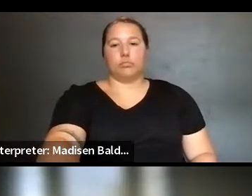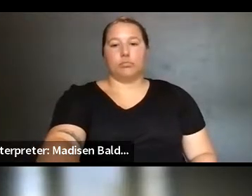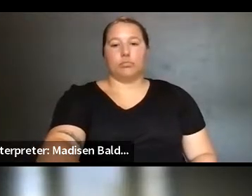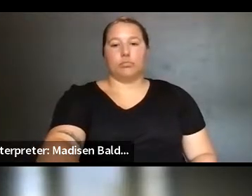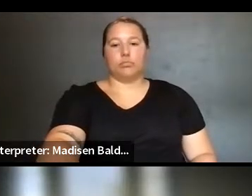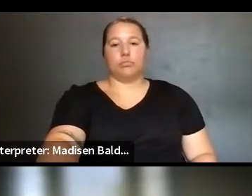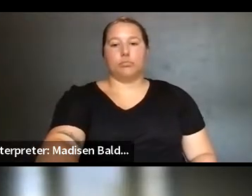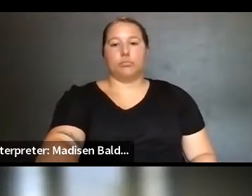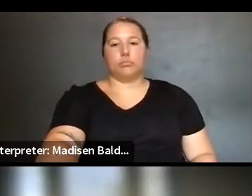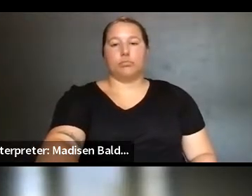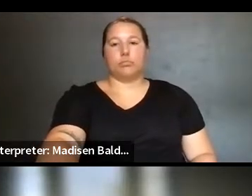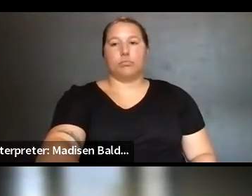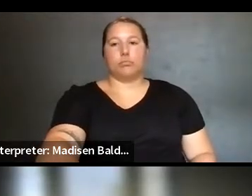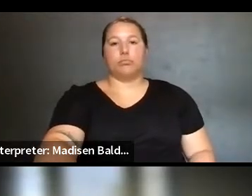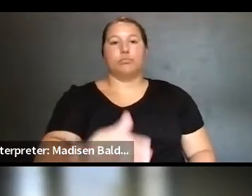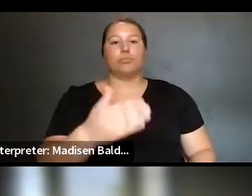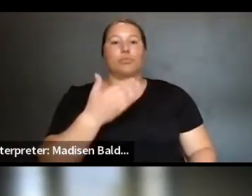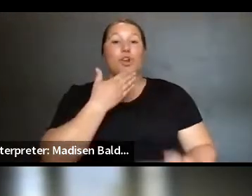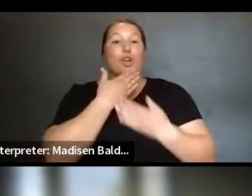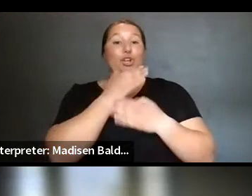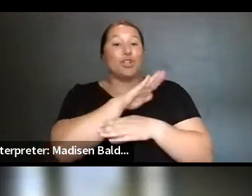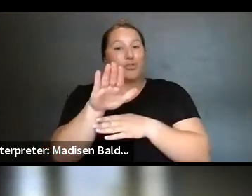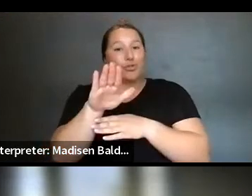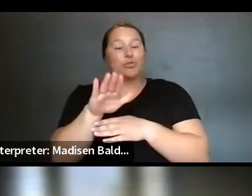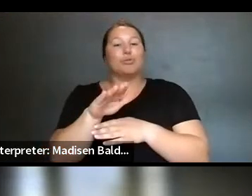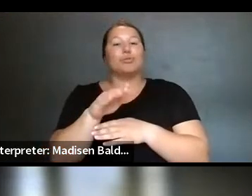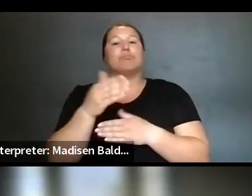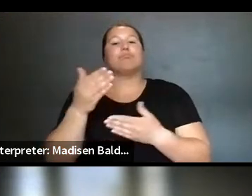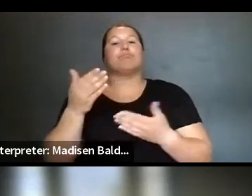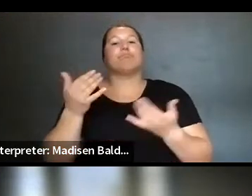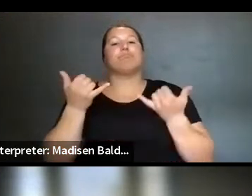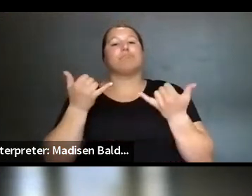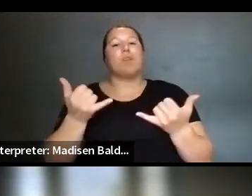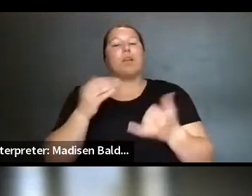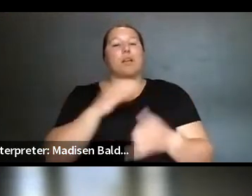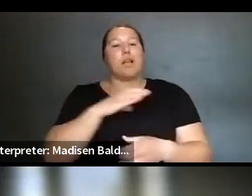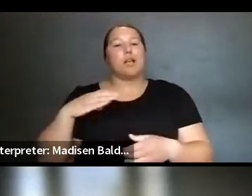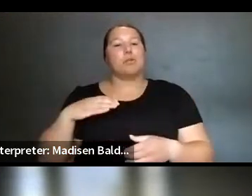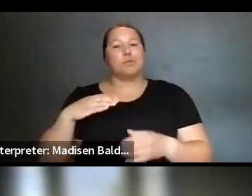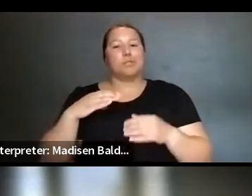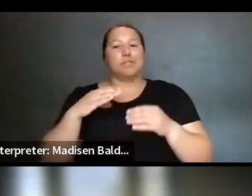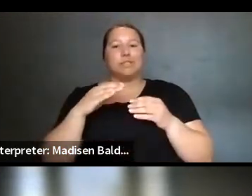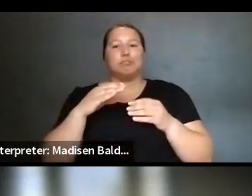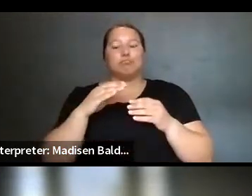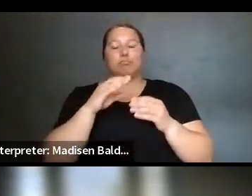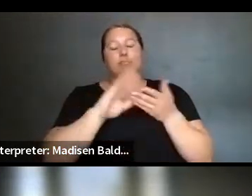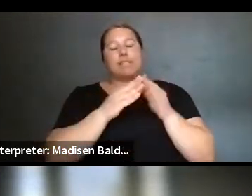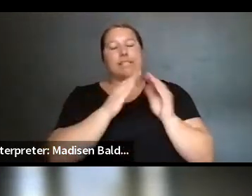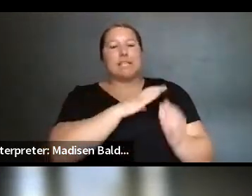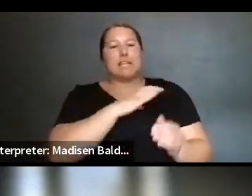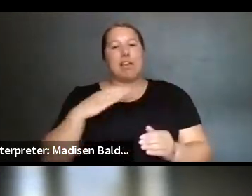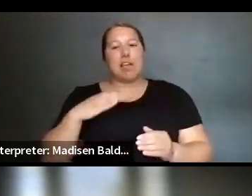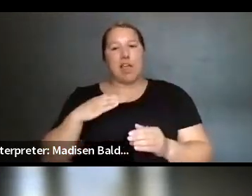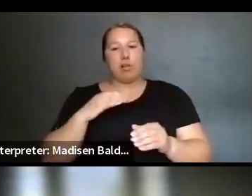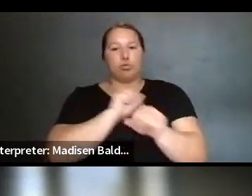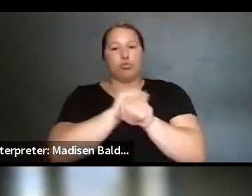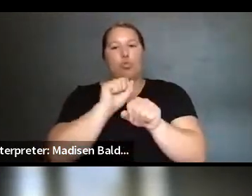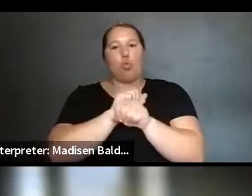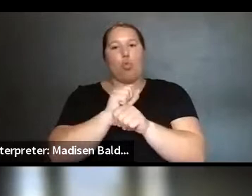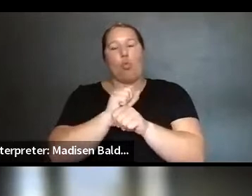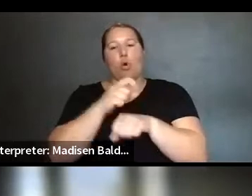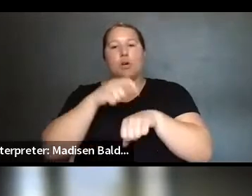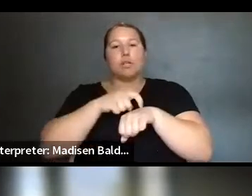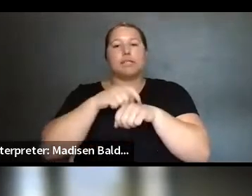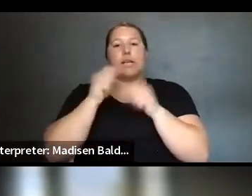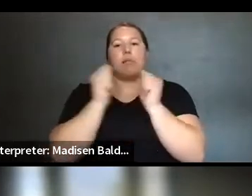All set. Good afternoon, everyone. This is our City Council work session with the Department of Recreation and Human Services and